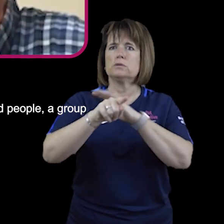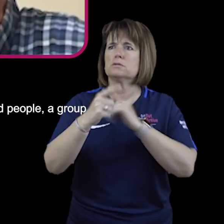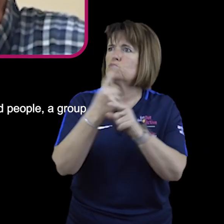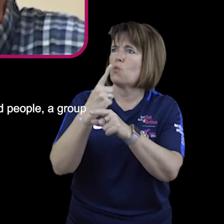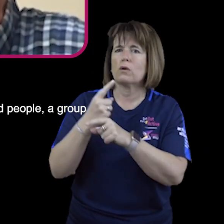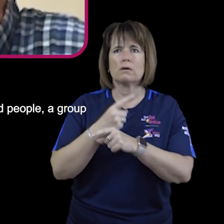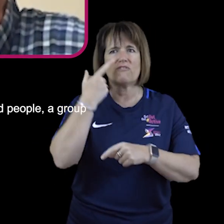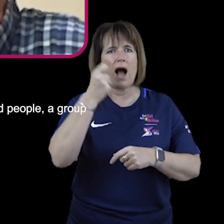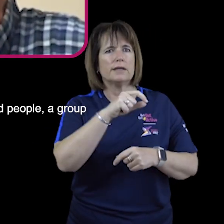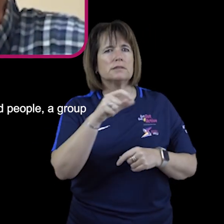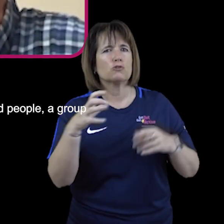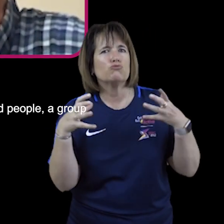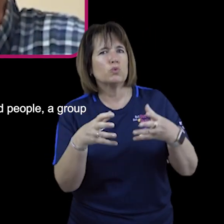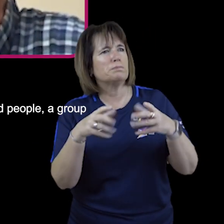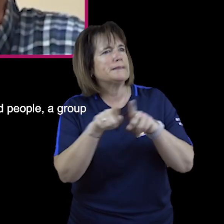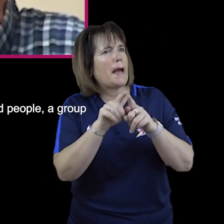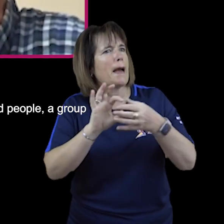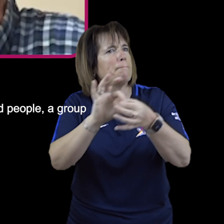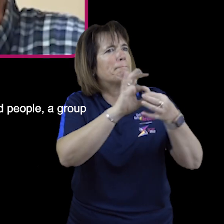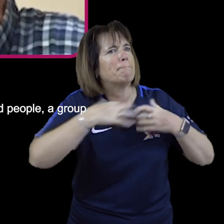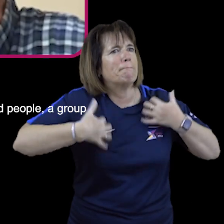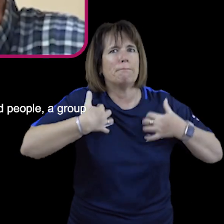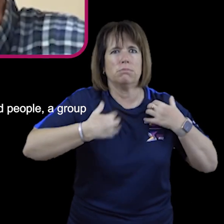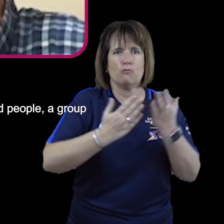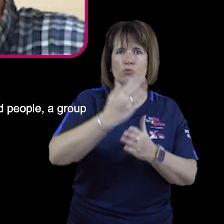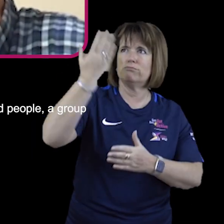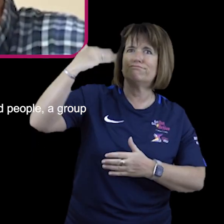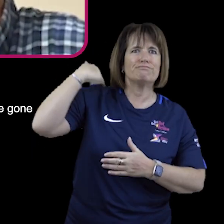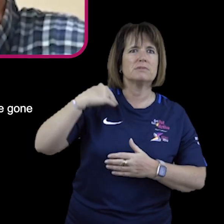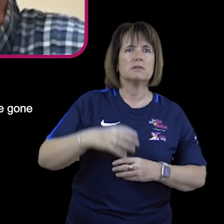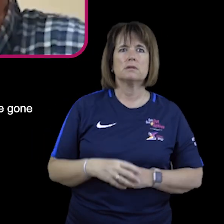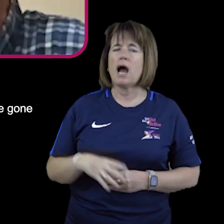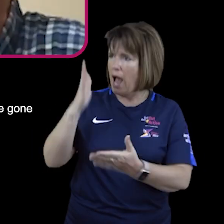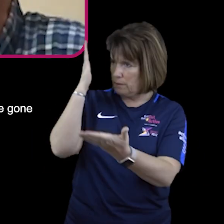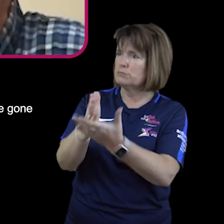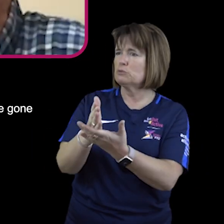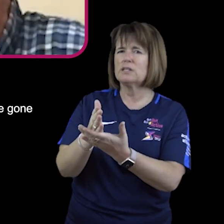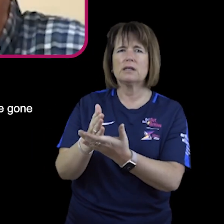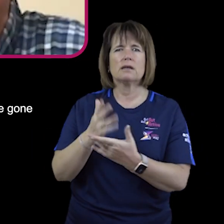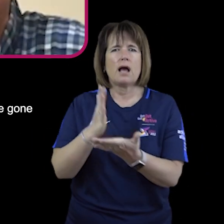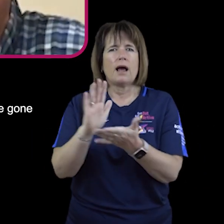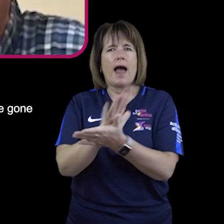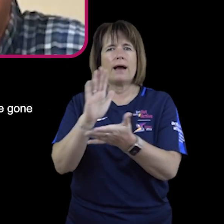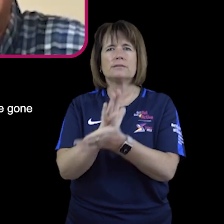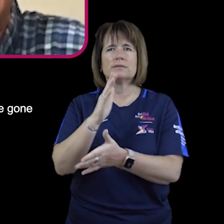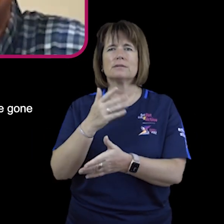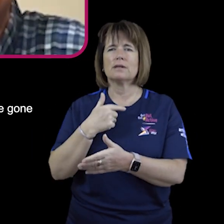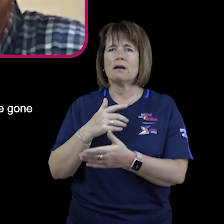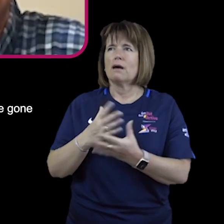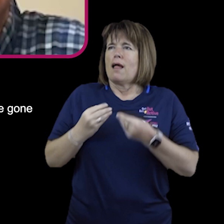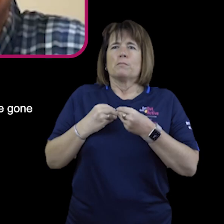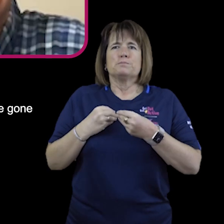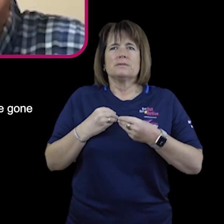and speak to people and find people, a group with a common interest, right? Absolutely. I'm glad you've got that,